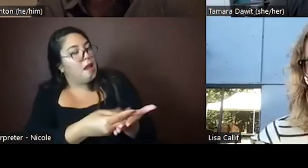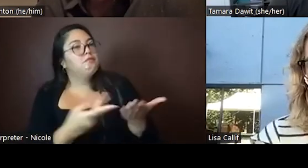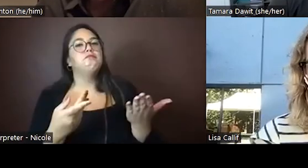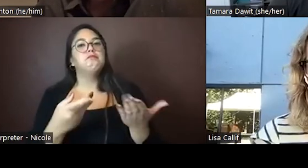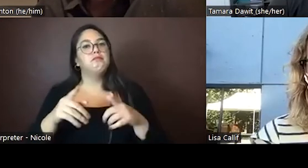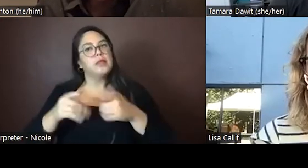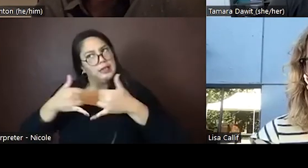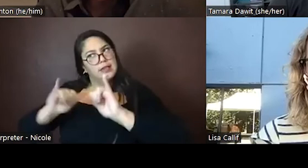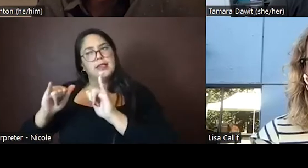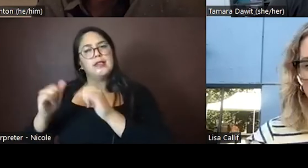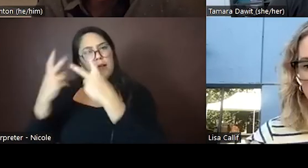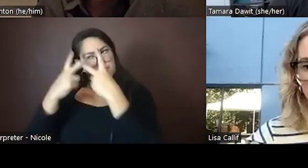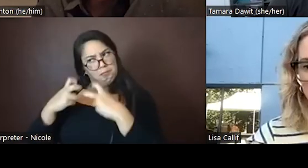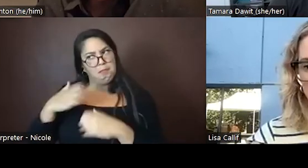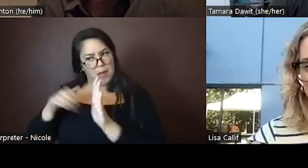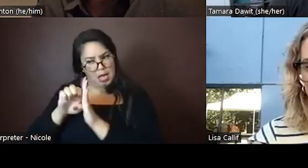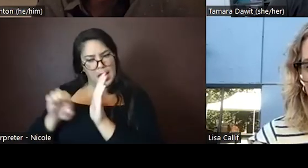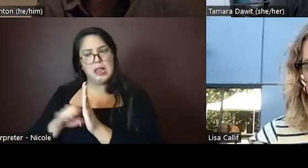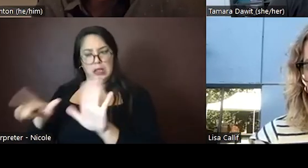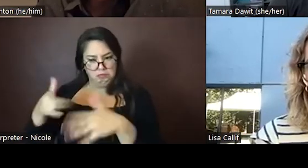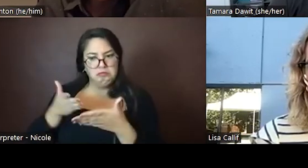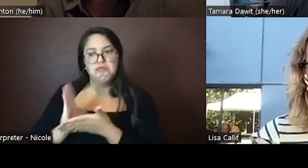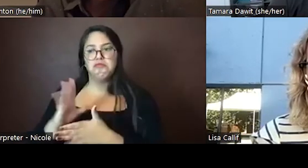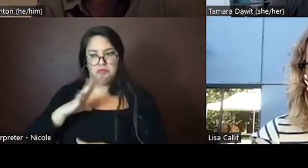doing something else that he was more passionate about.